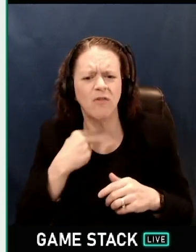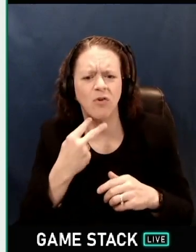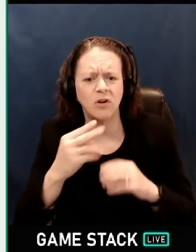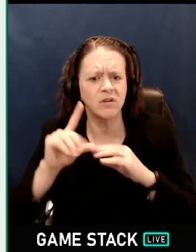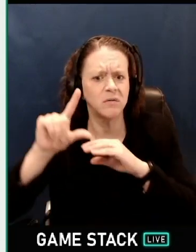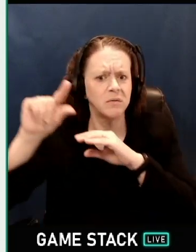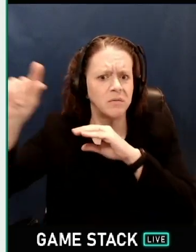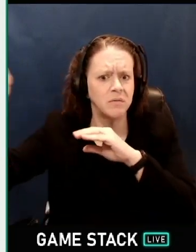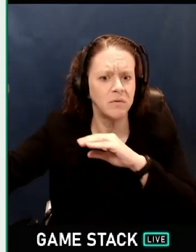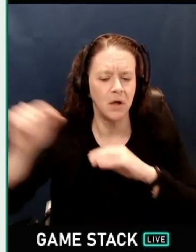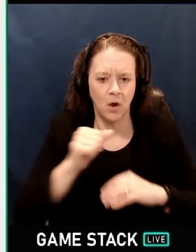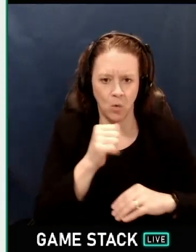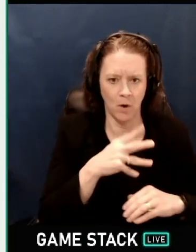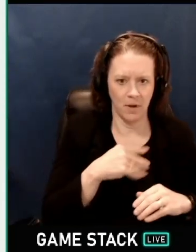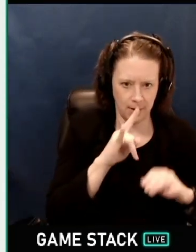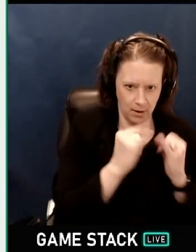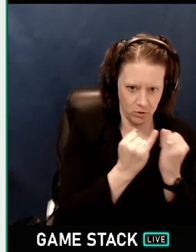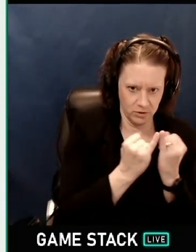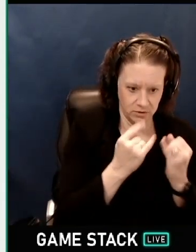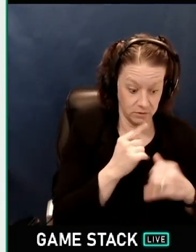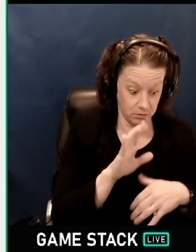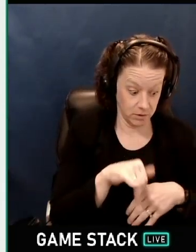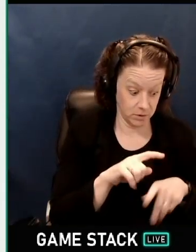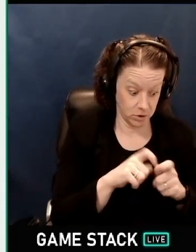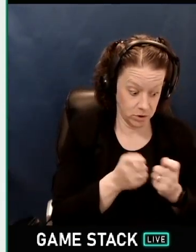changes things.